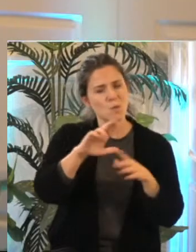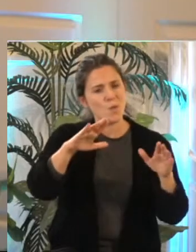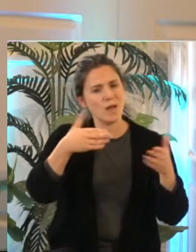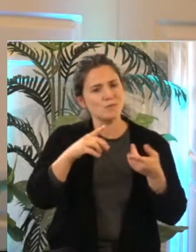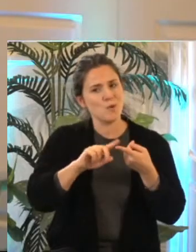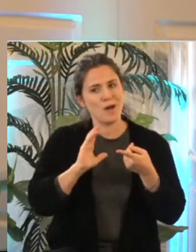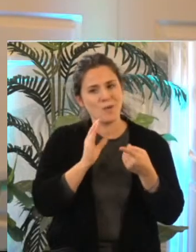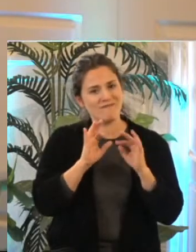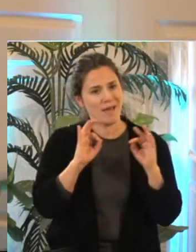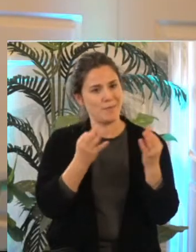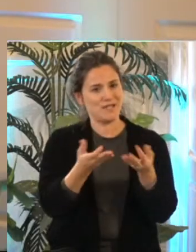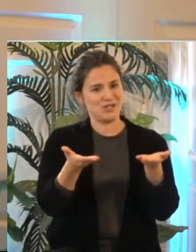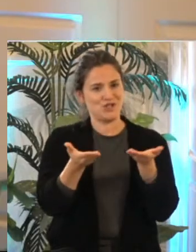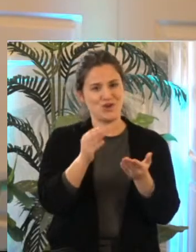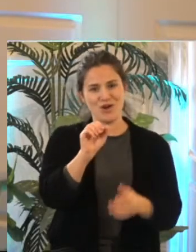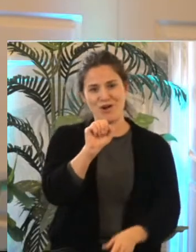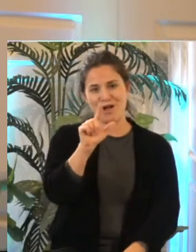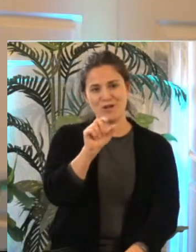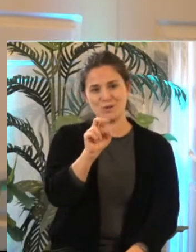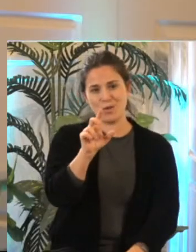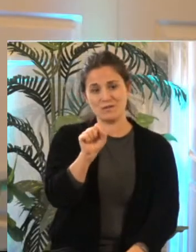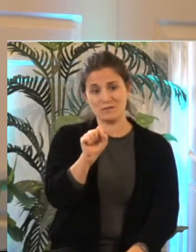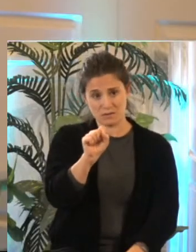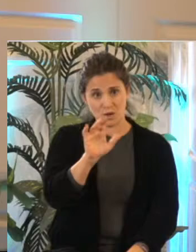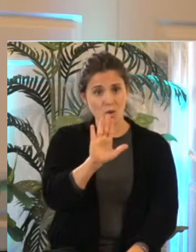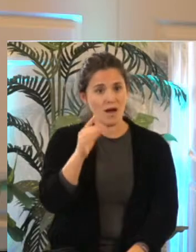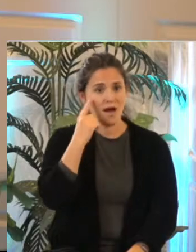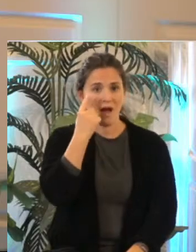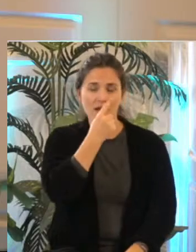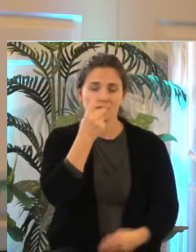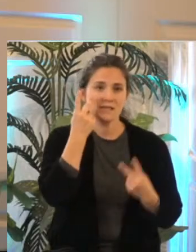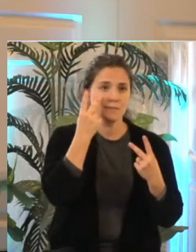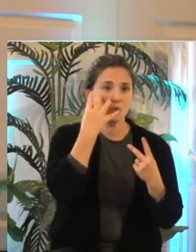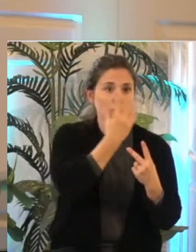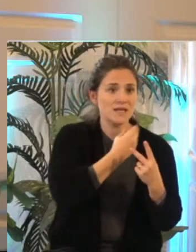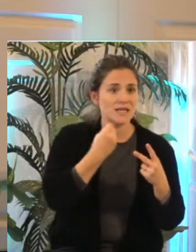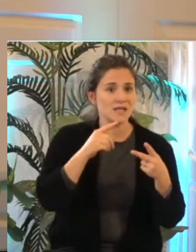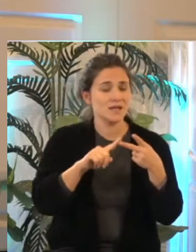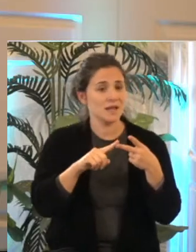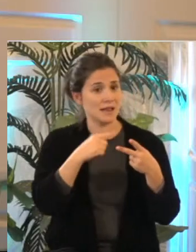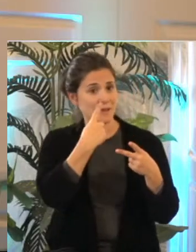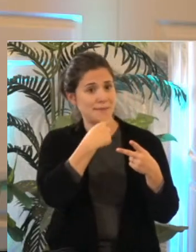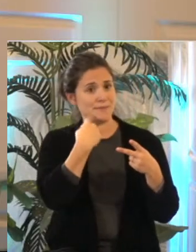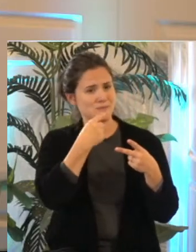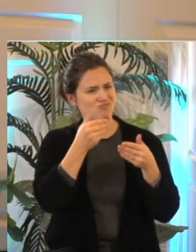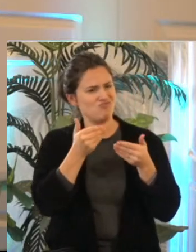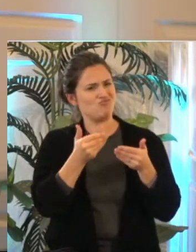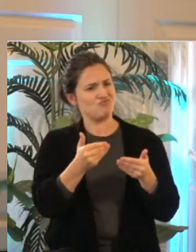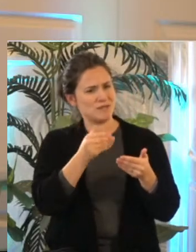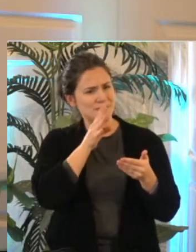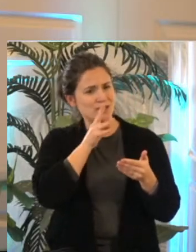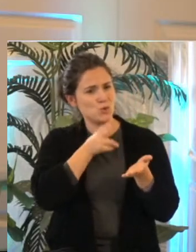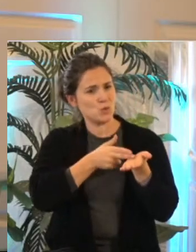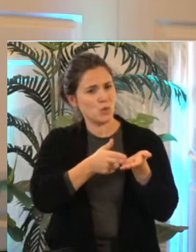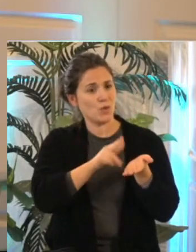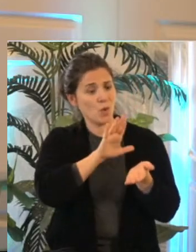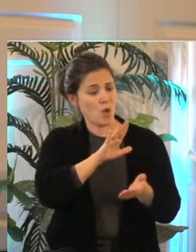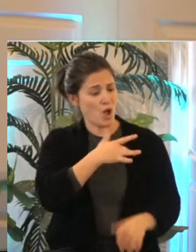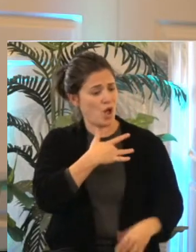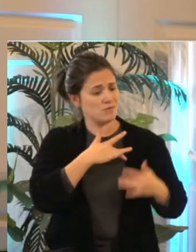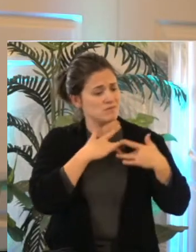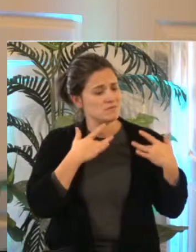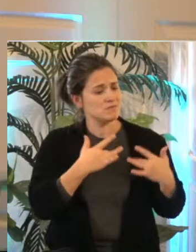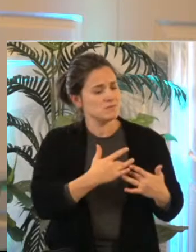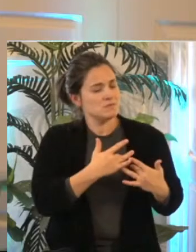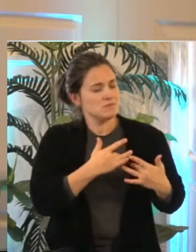the family of All Souls. May your eyes see beauty, may your lips speak truth, may your heart know